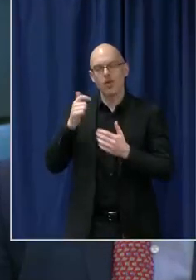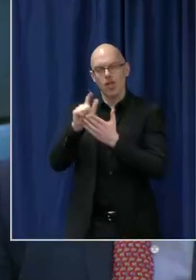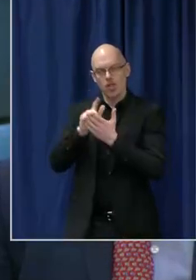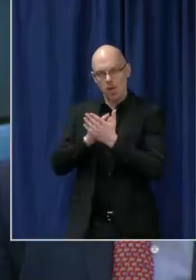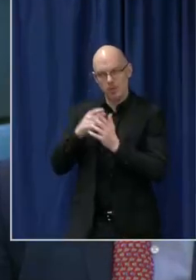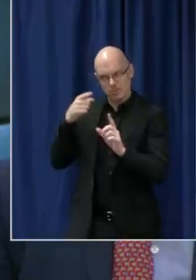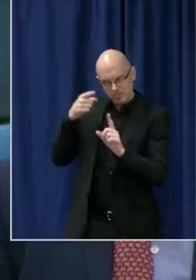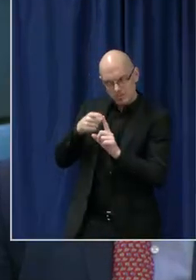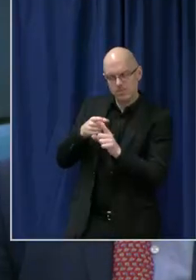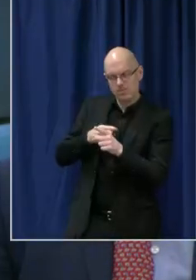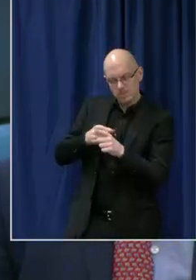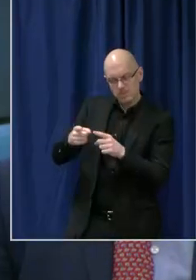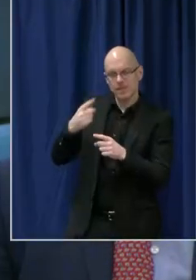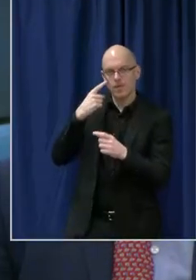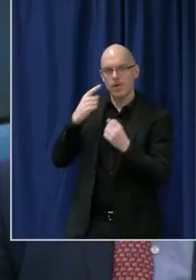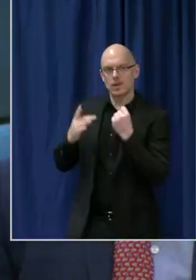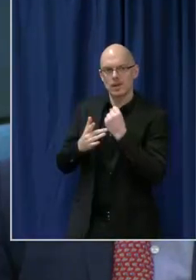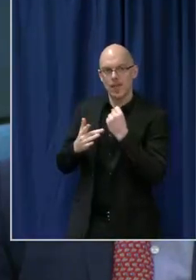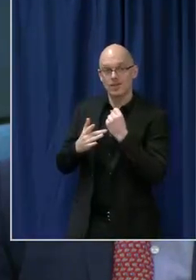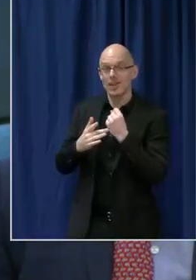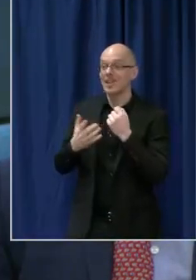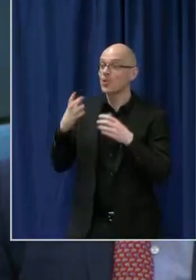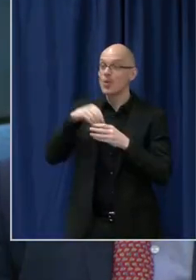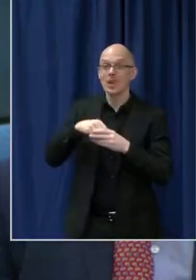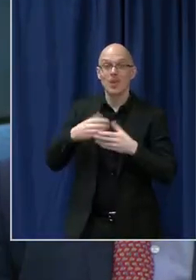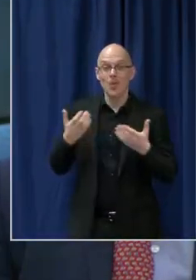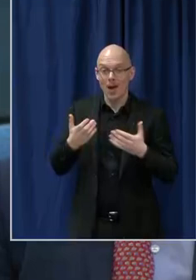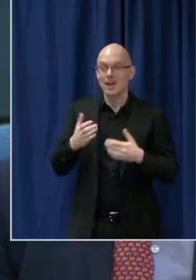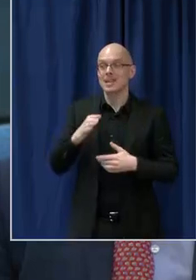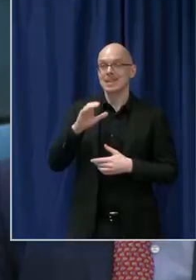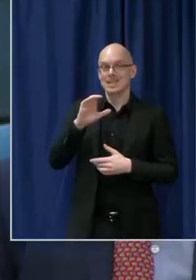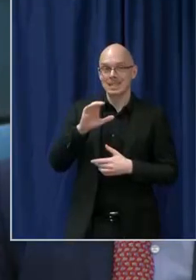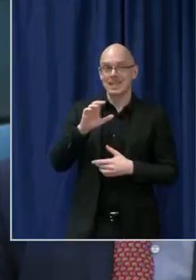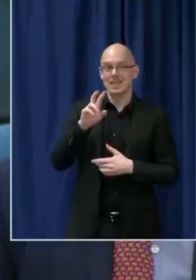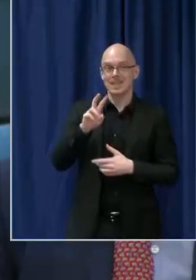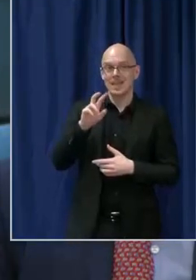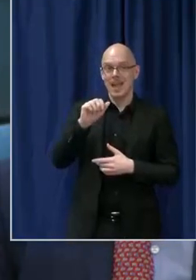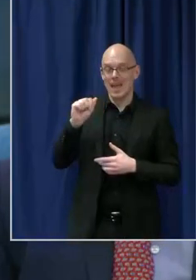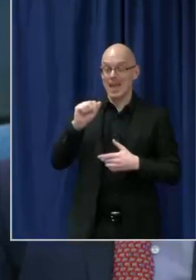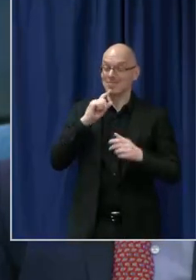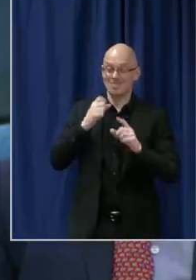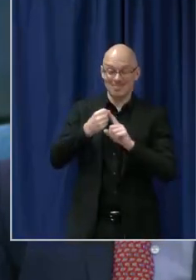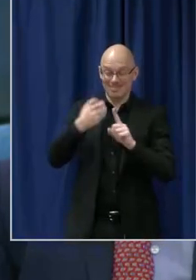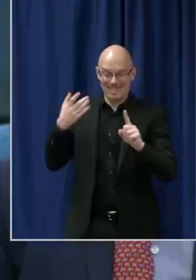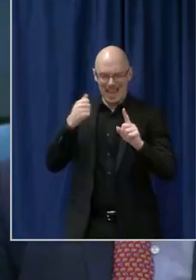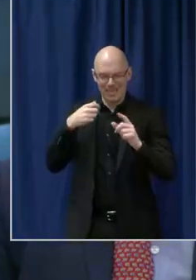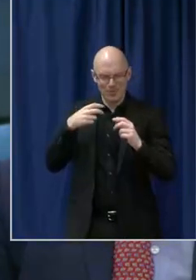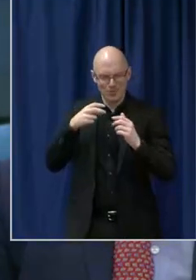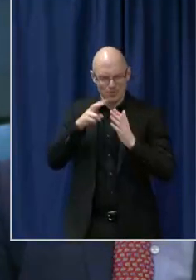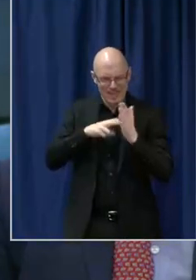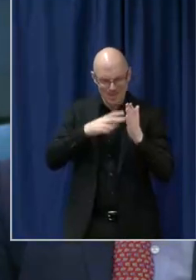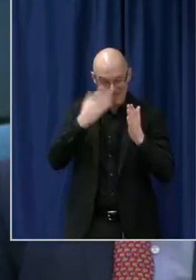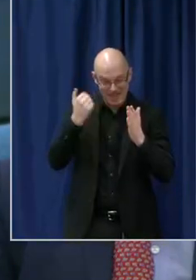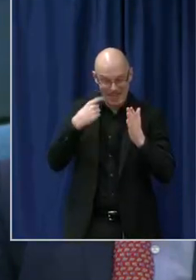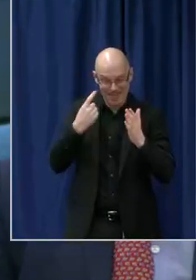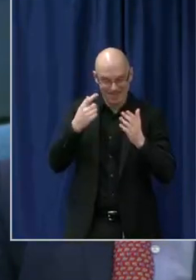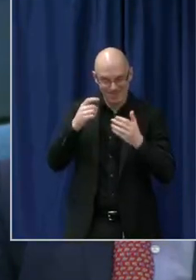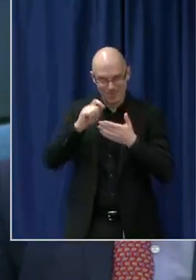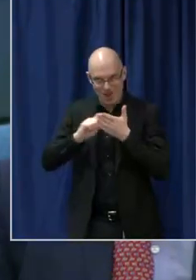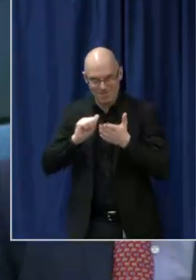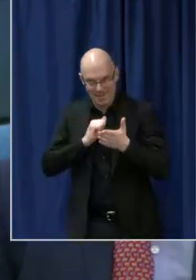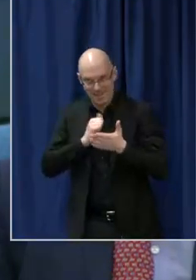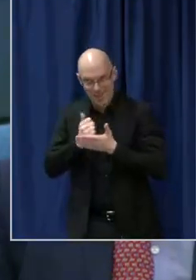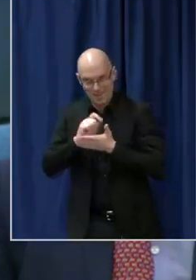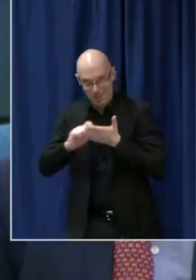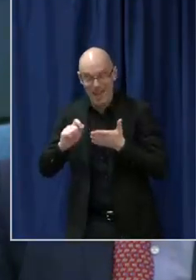to technology, including the communications, and I have to always read this even though I helped write it, the Communications and Video